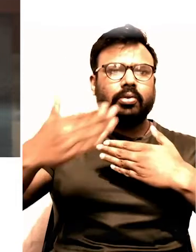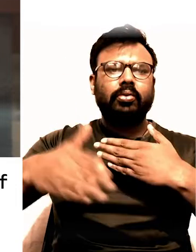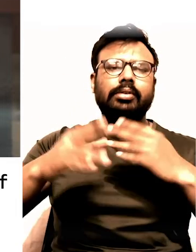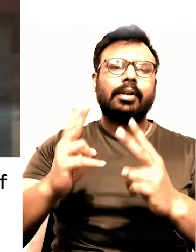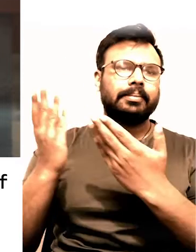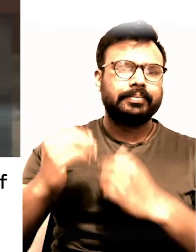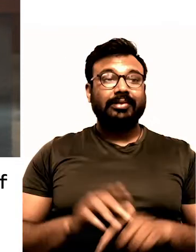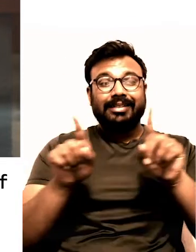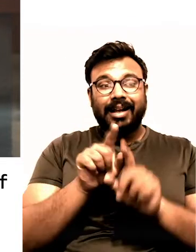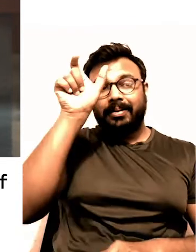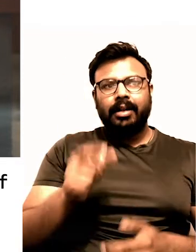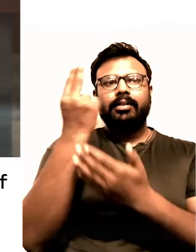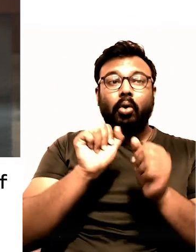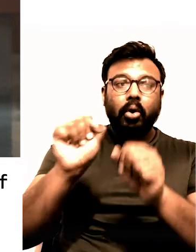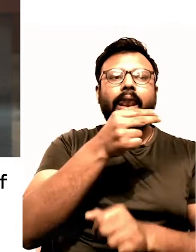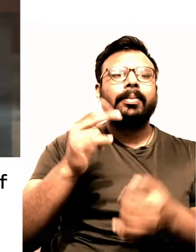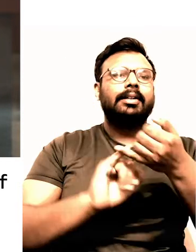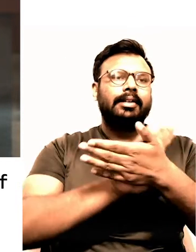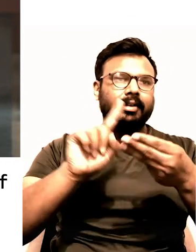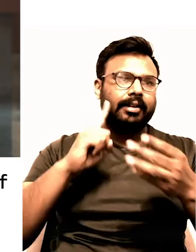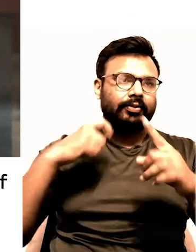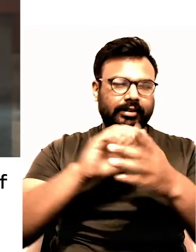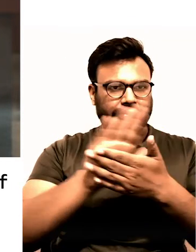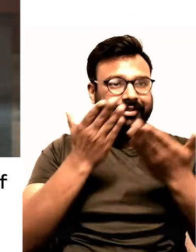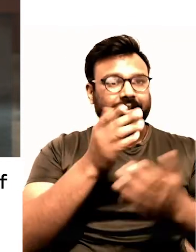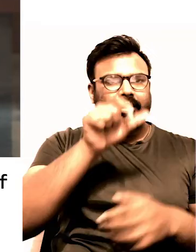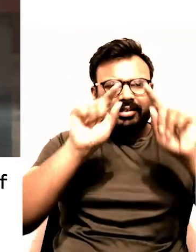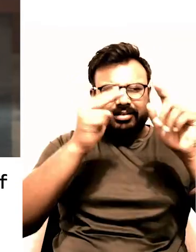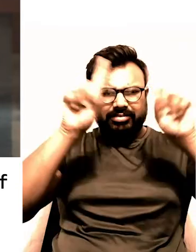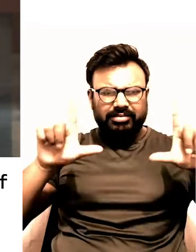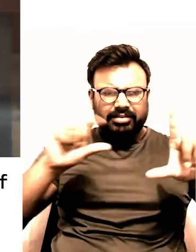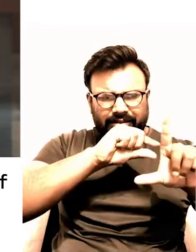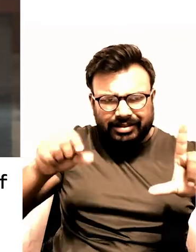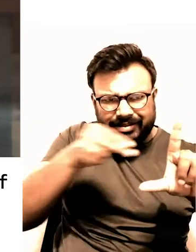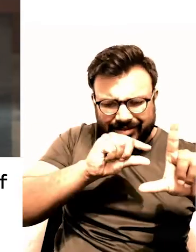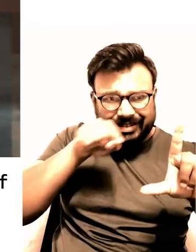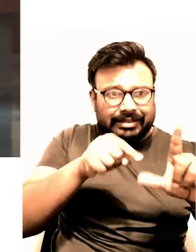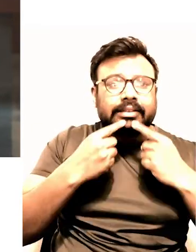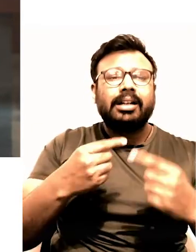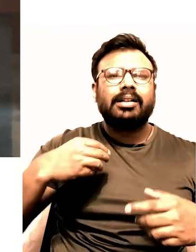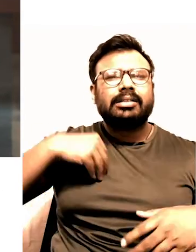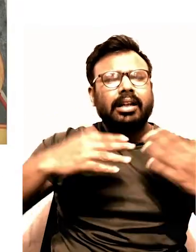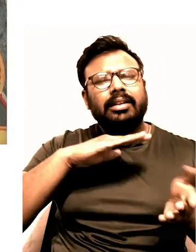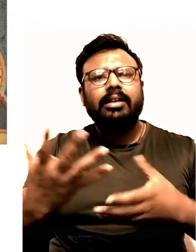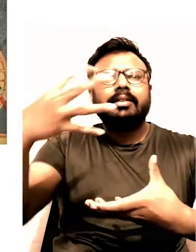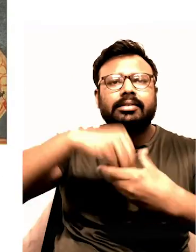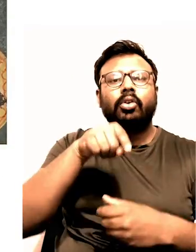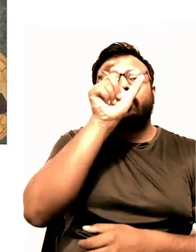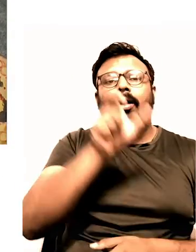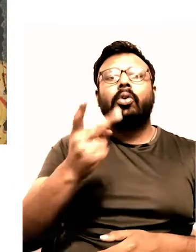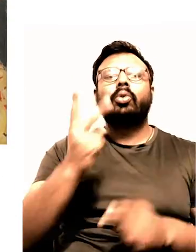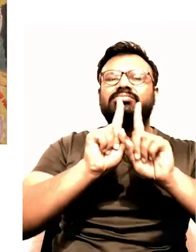painting, this folio also highlights the agony that accompanies the separation of lovers. The Nayak or hero,